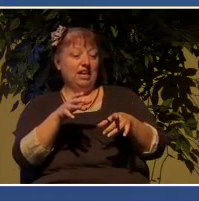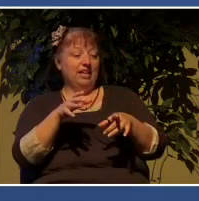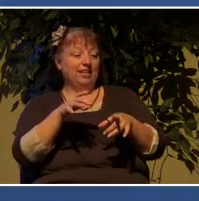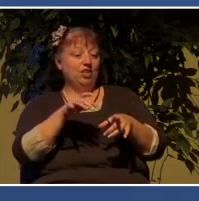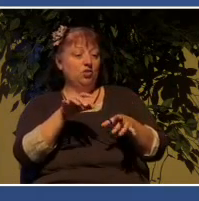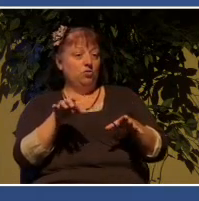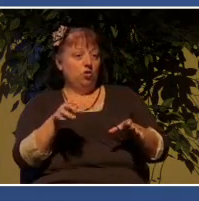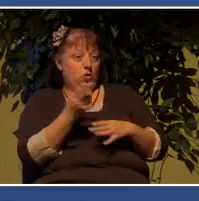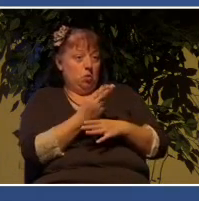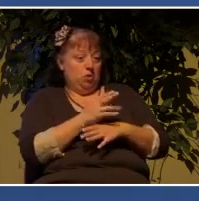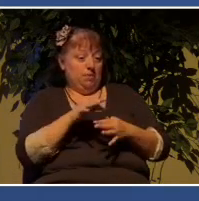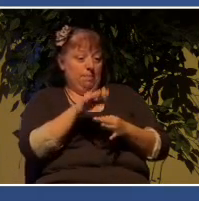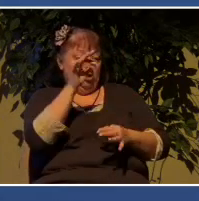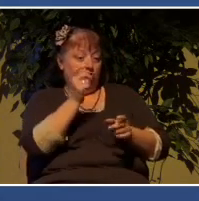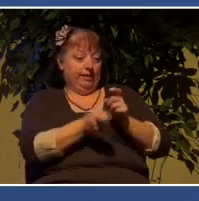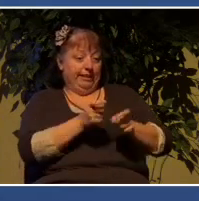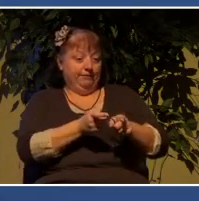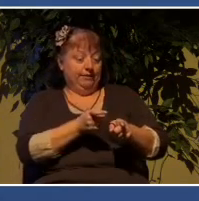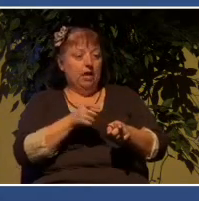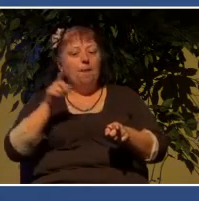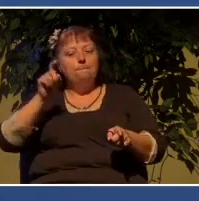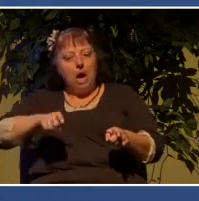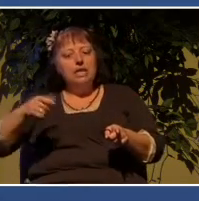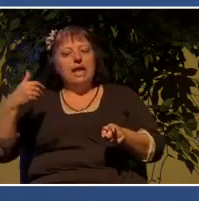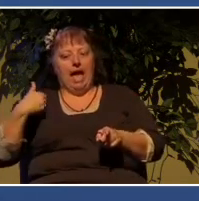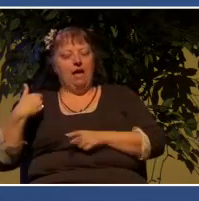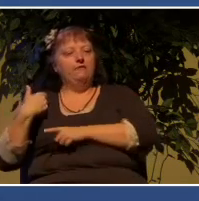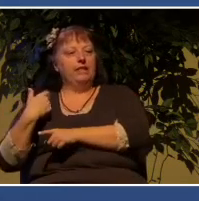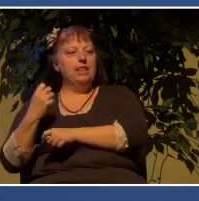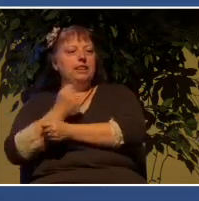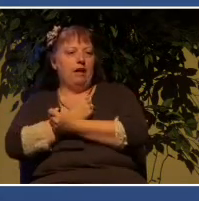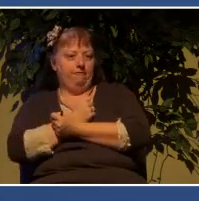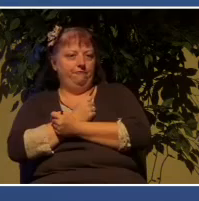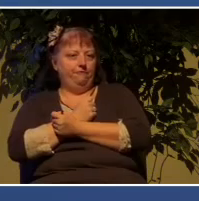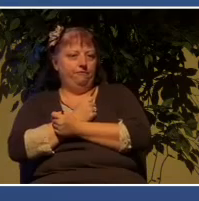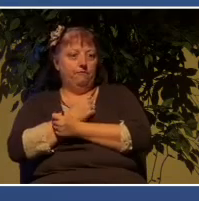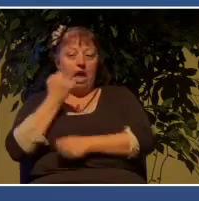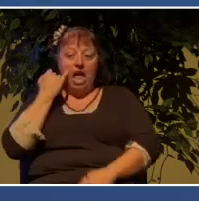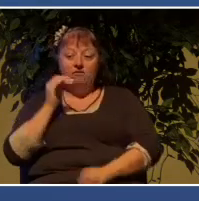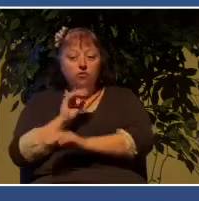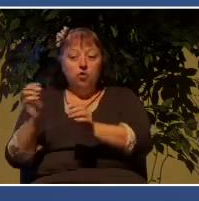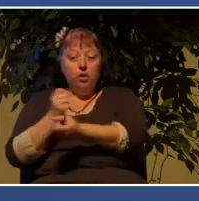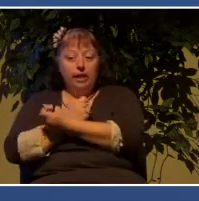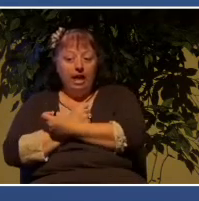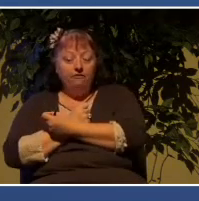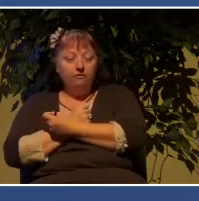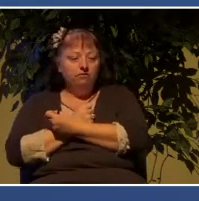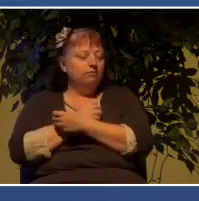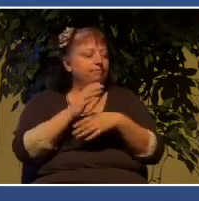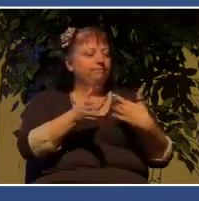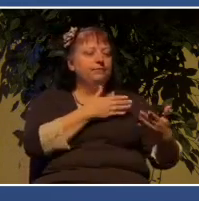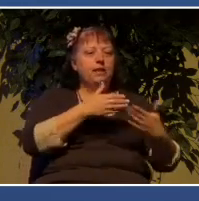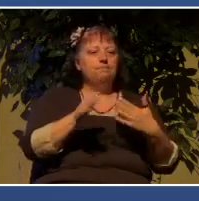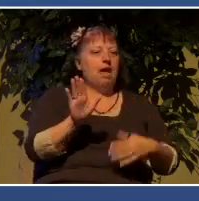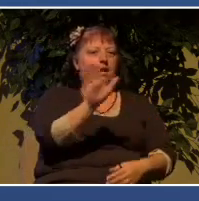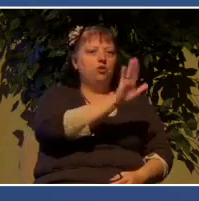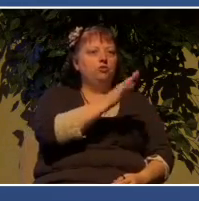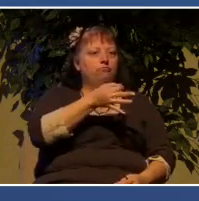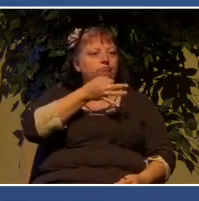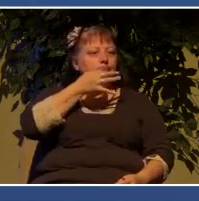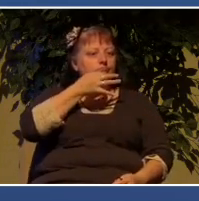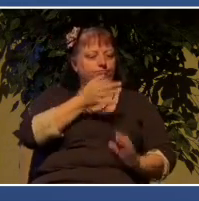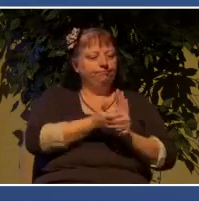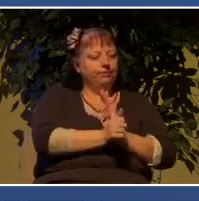love. And if you don't have love, then it doesn't matter what your gifts are, you are a